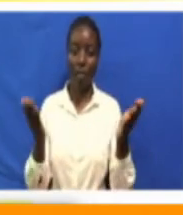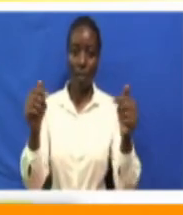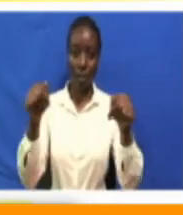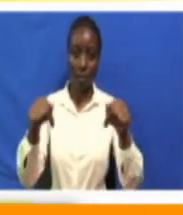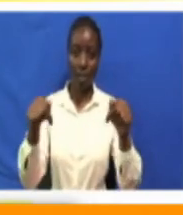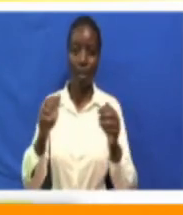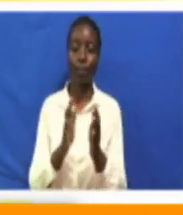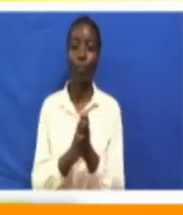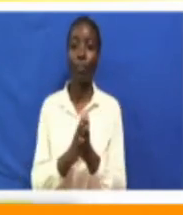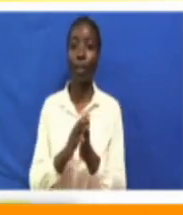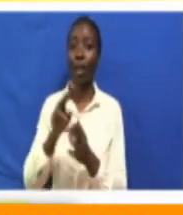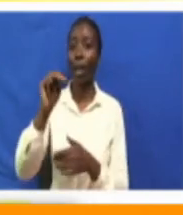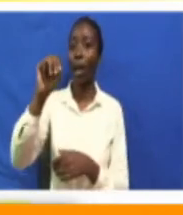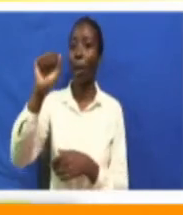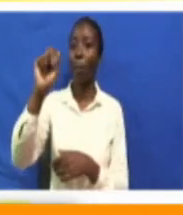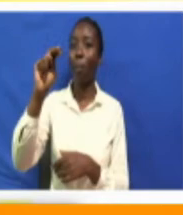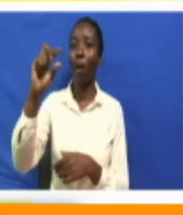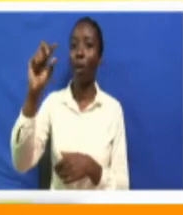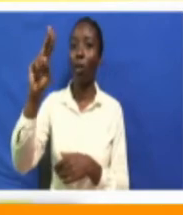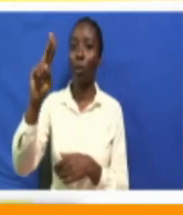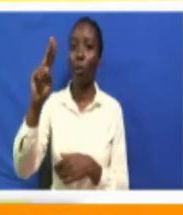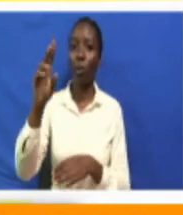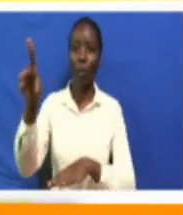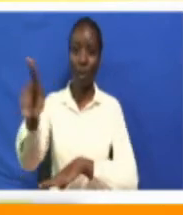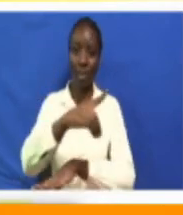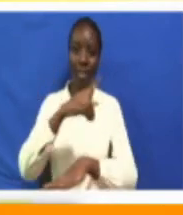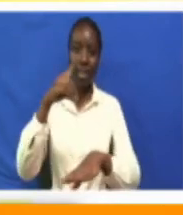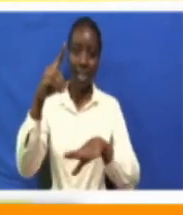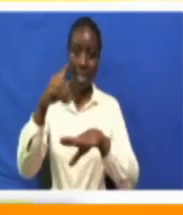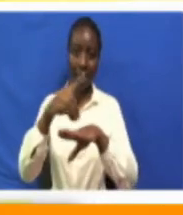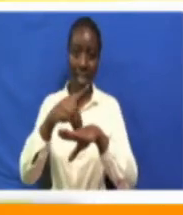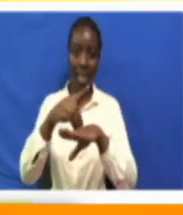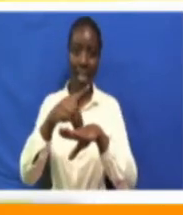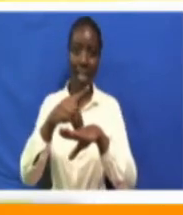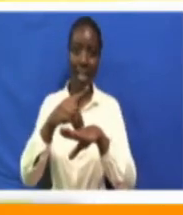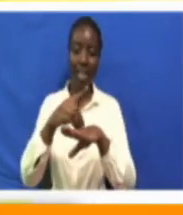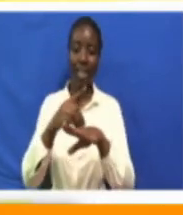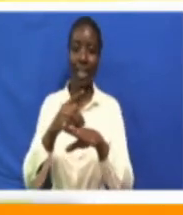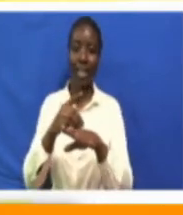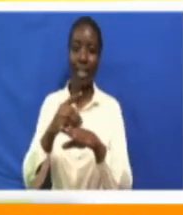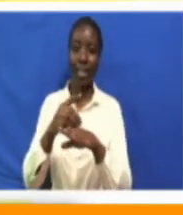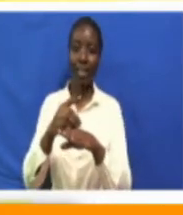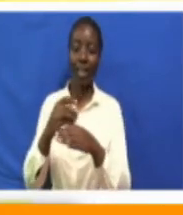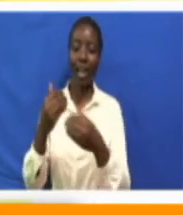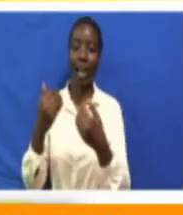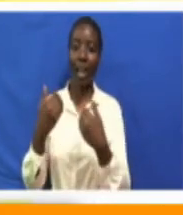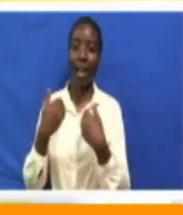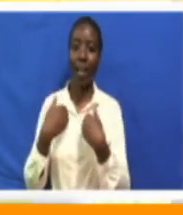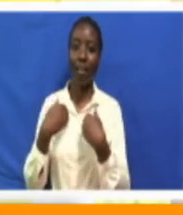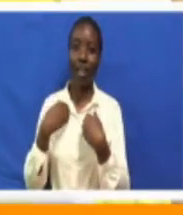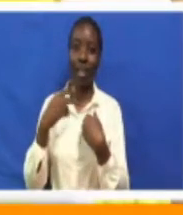mangudinary covers the entire North sub-county in kiambu County